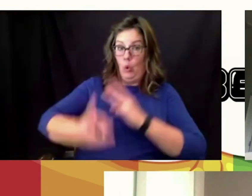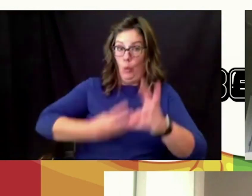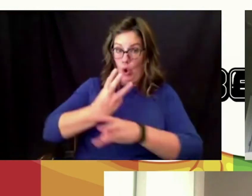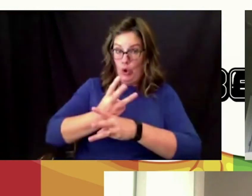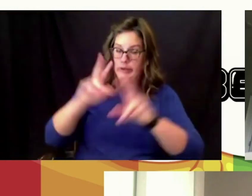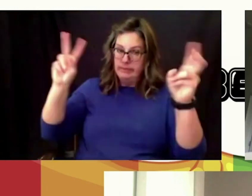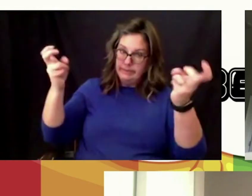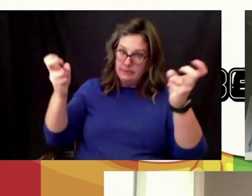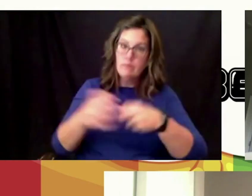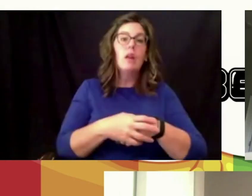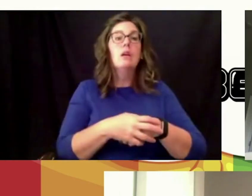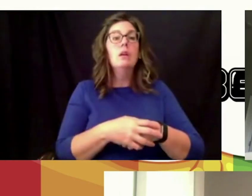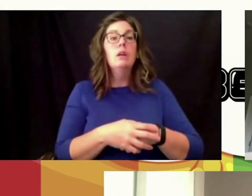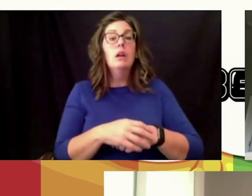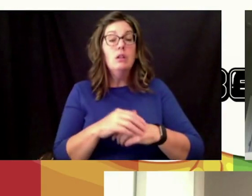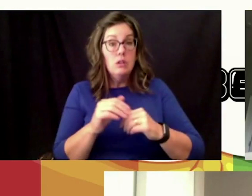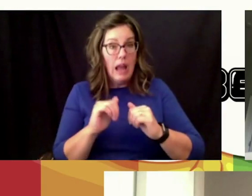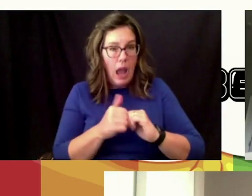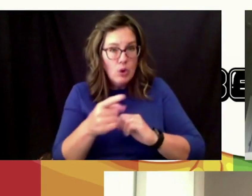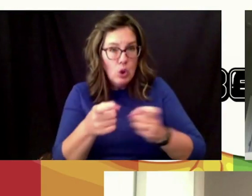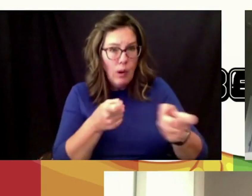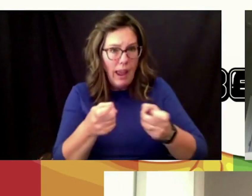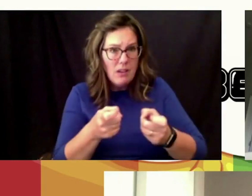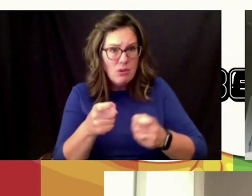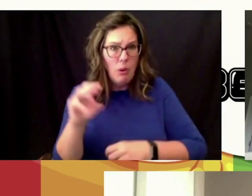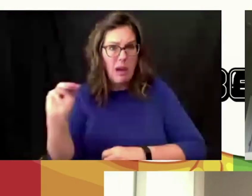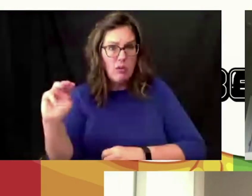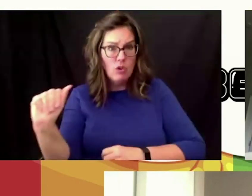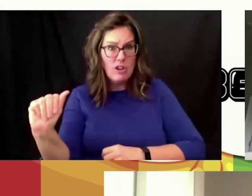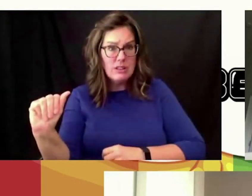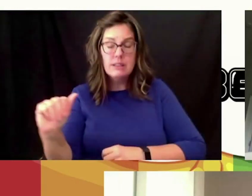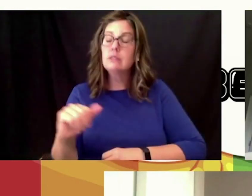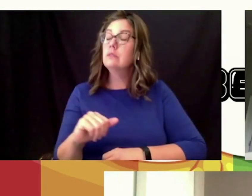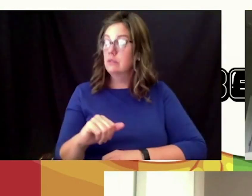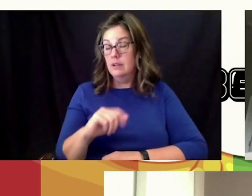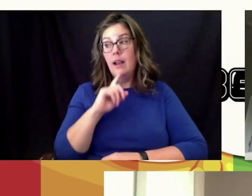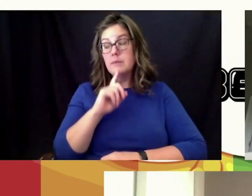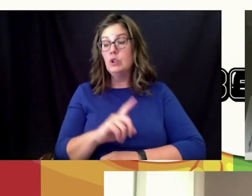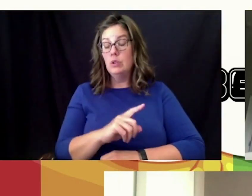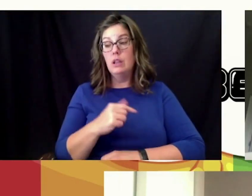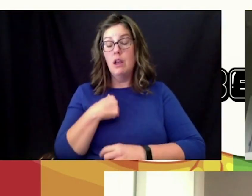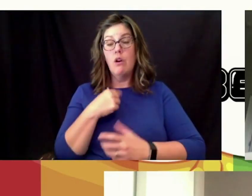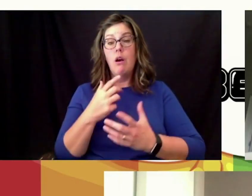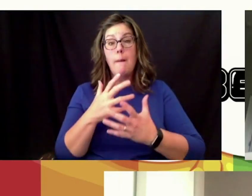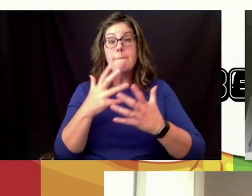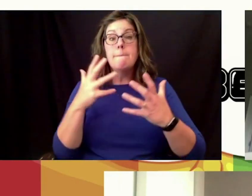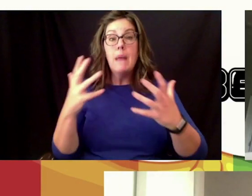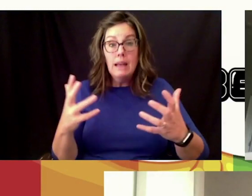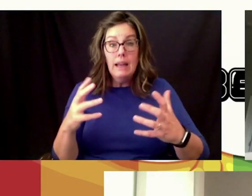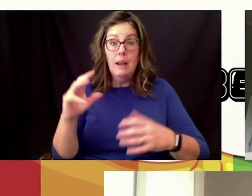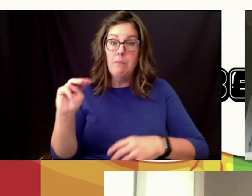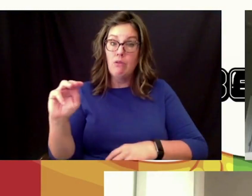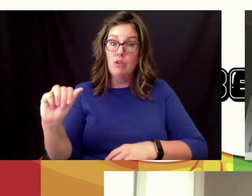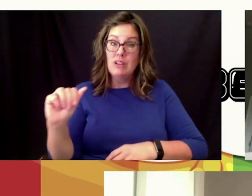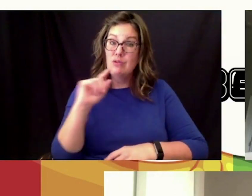of, you know, how to handle microaggressions? Yeah, absolutely. I mean, there are many microaggressions, and it's important